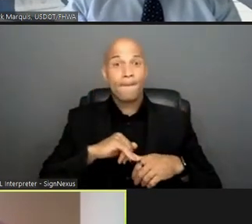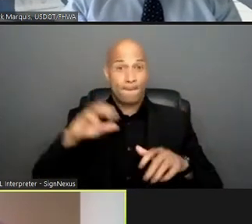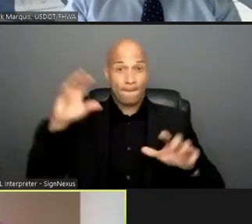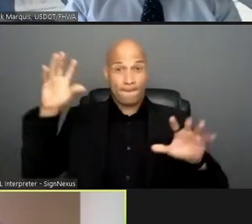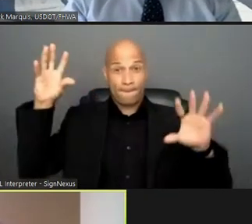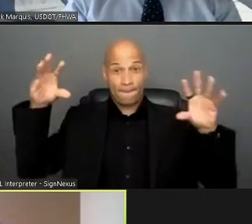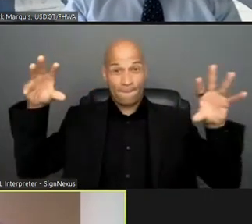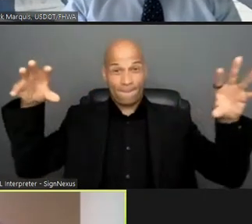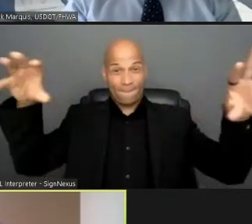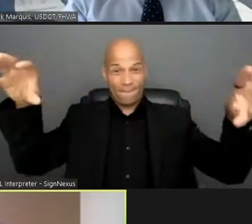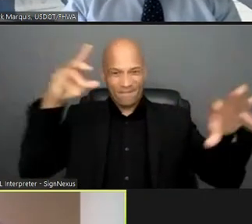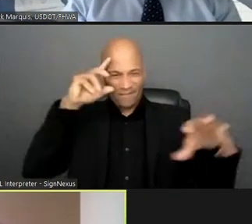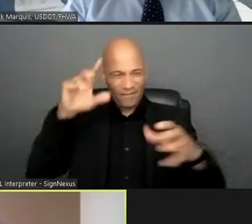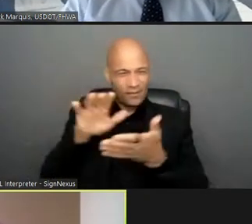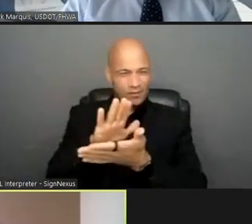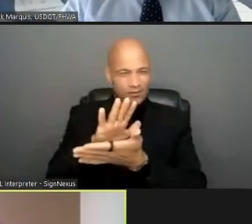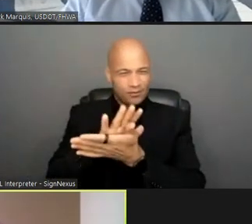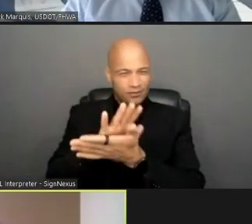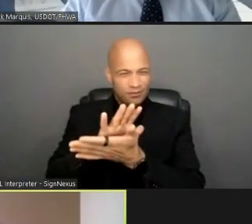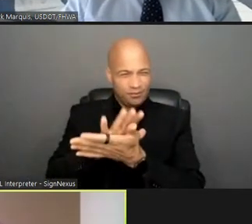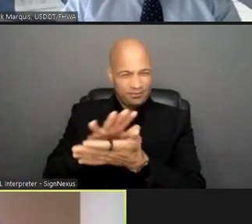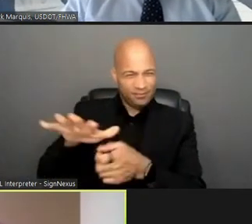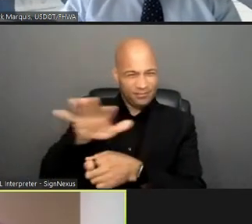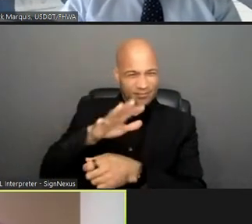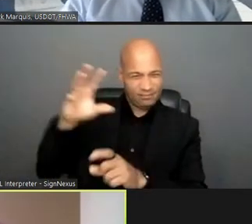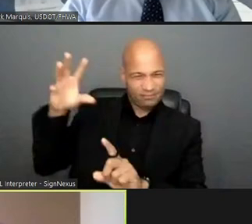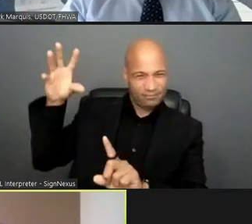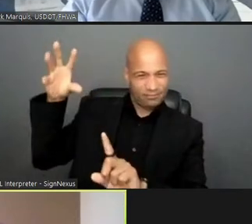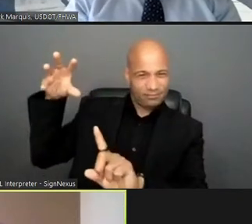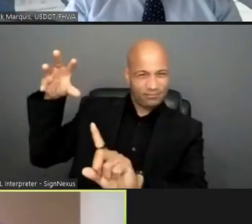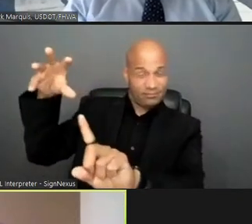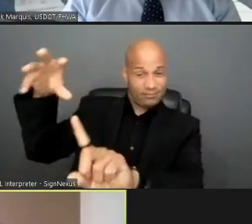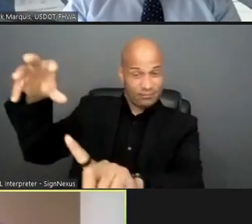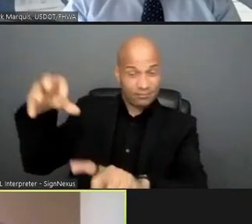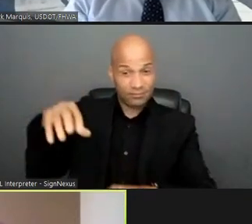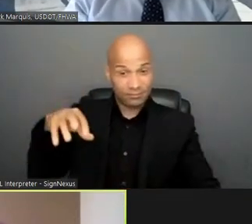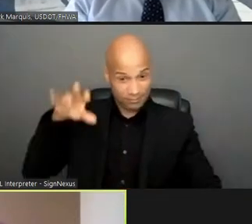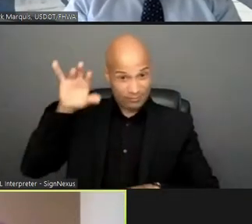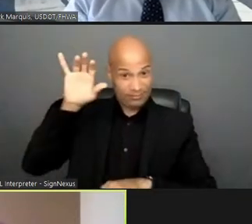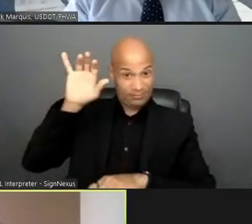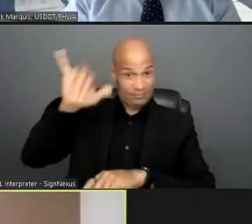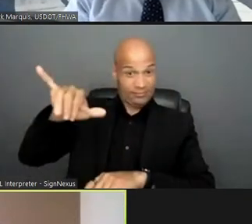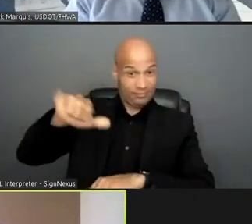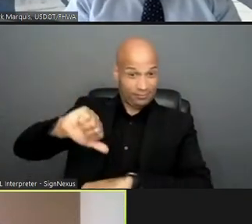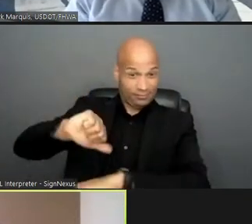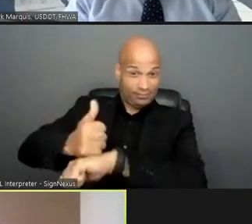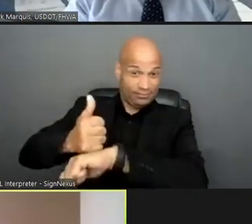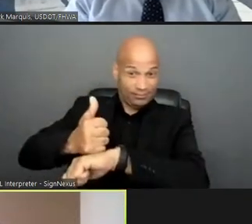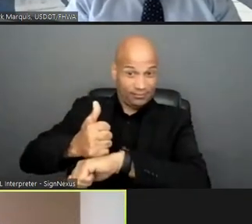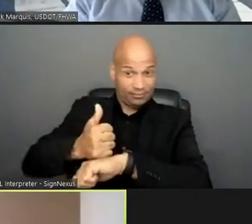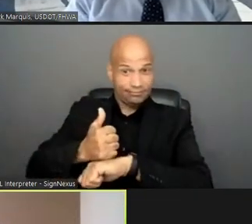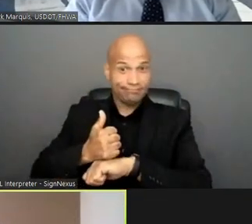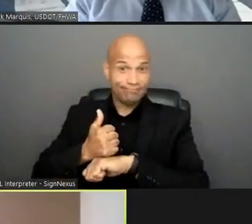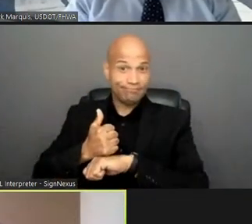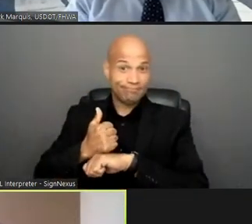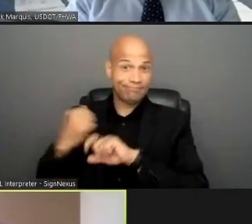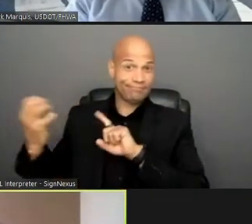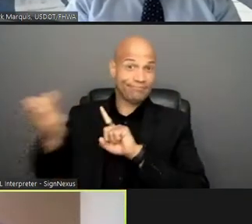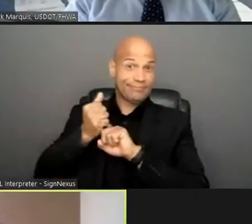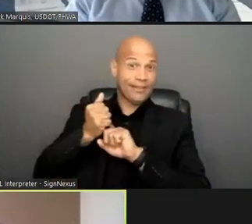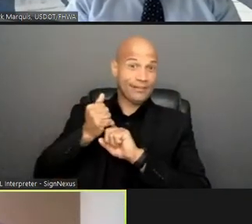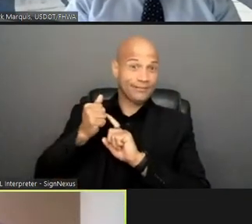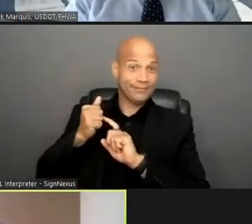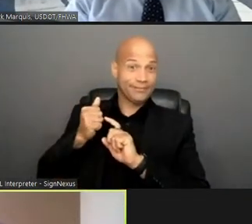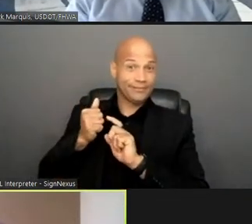schools um when those were put in place uh I I got caught speeding uh around